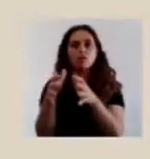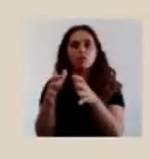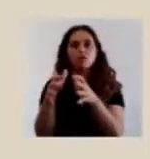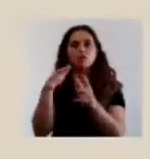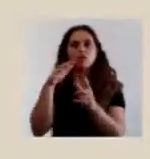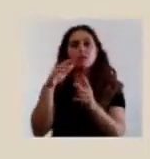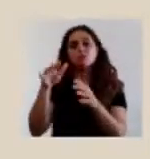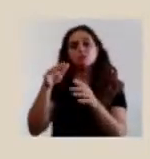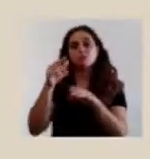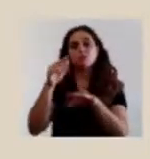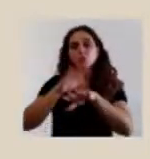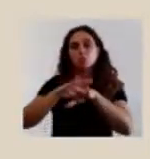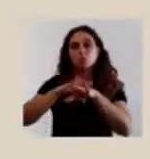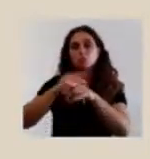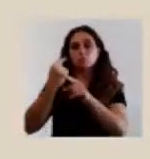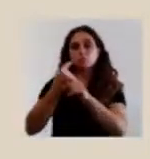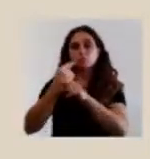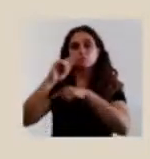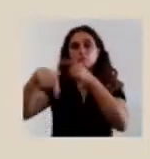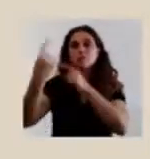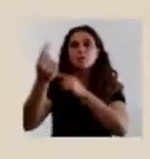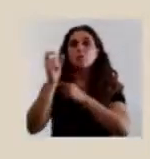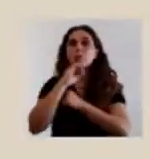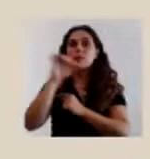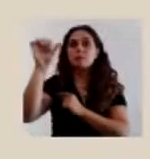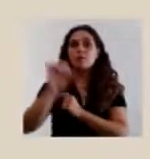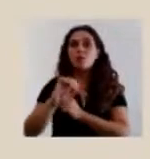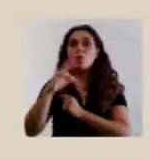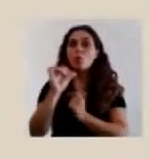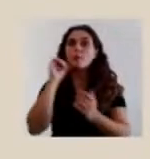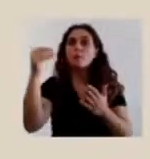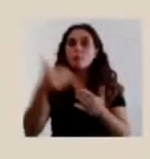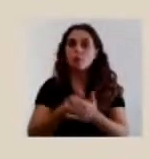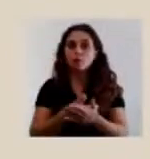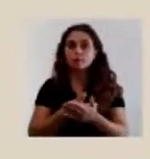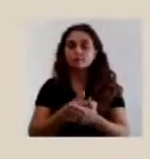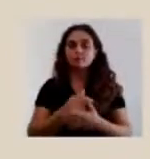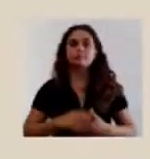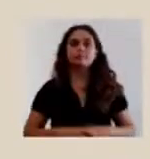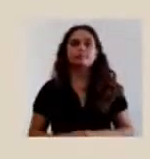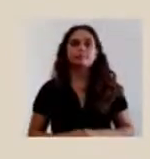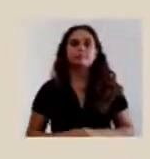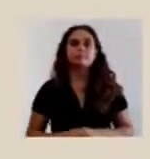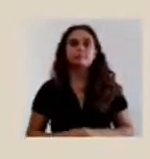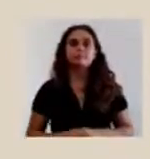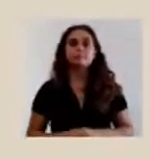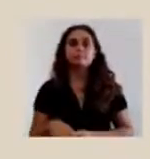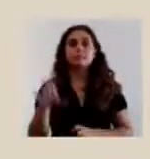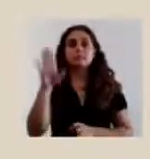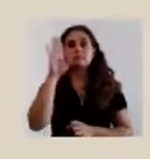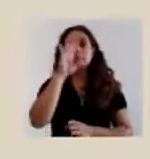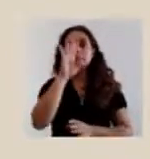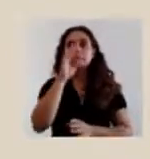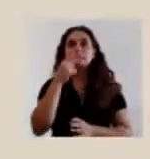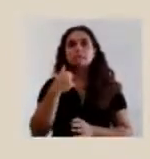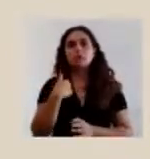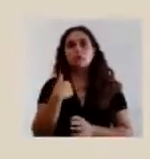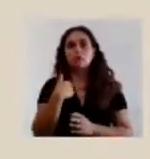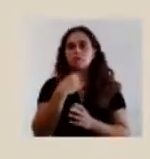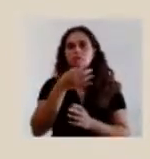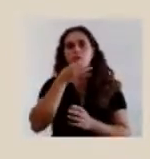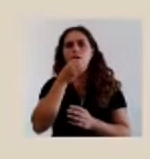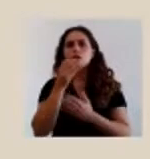effects can be far more pernicious or even deadly. If I were to go through the